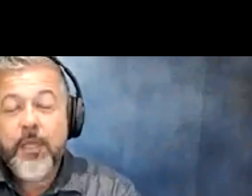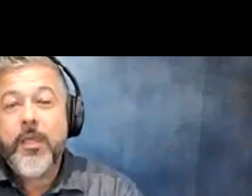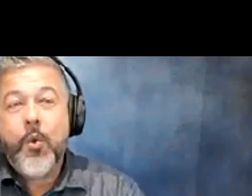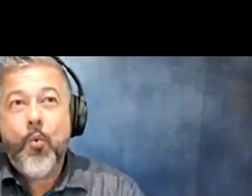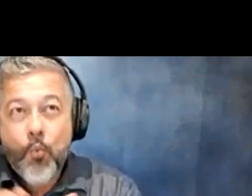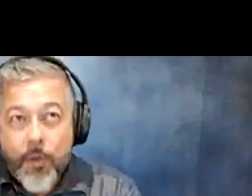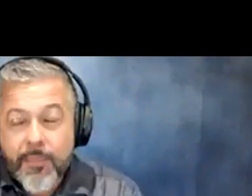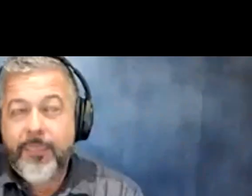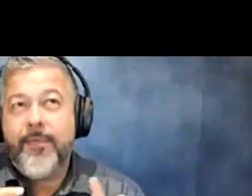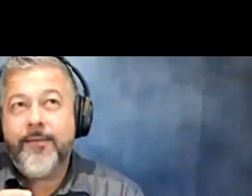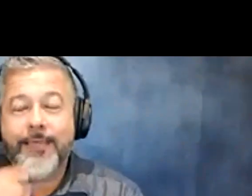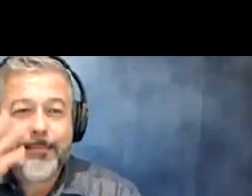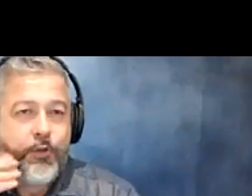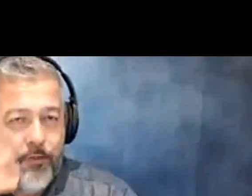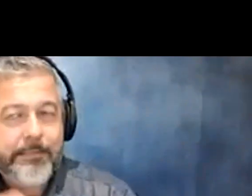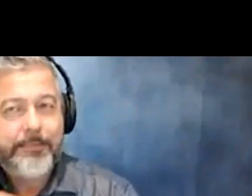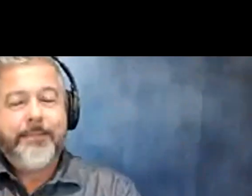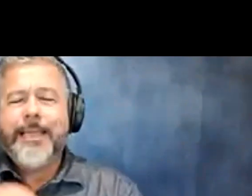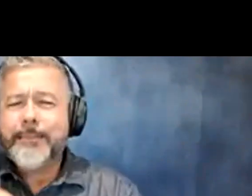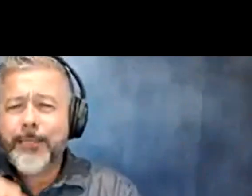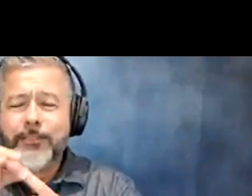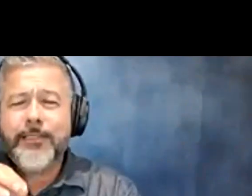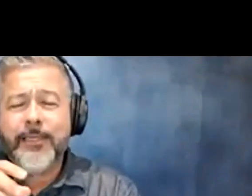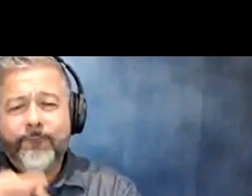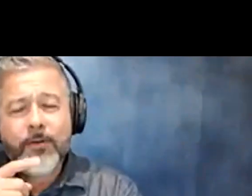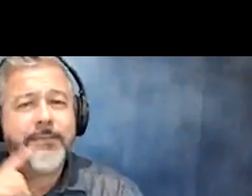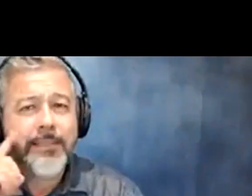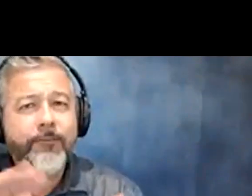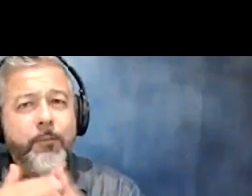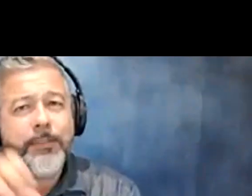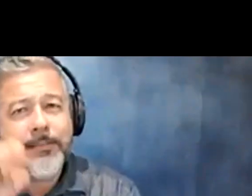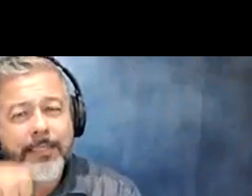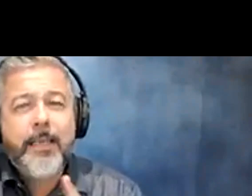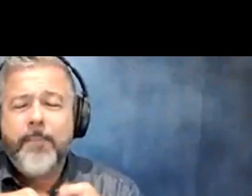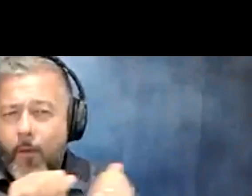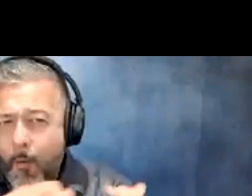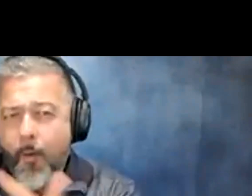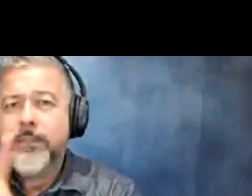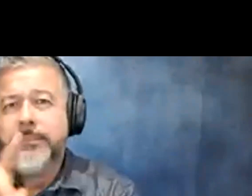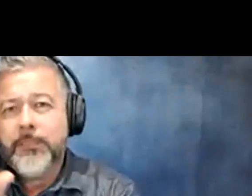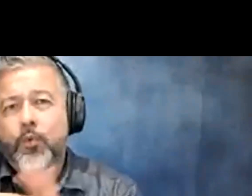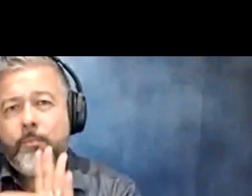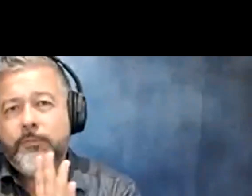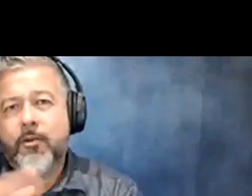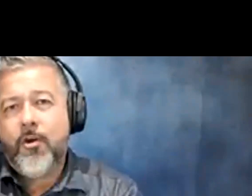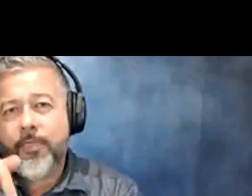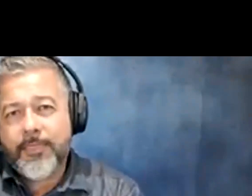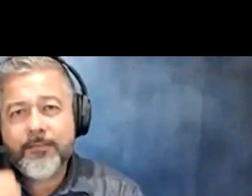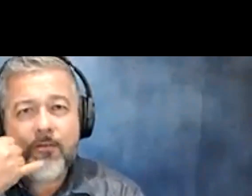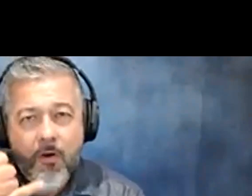experience, especially from the deaf community, but all disabilities represented on these calls and on